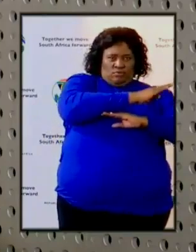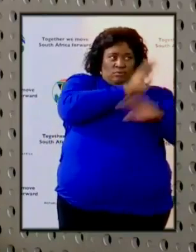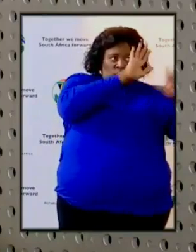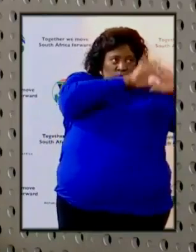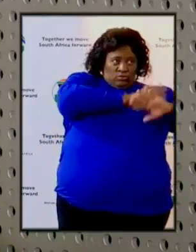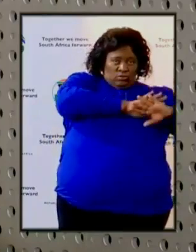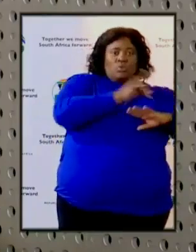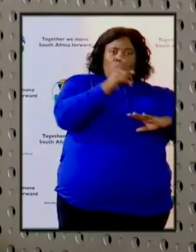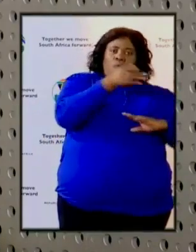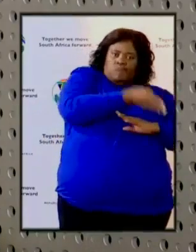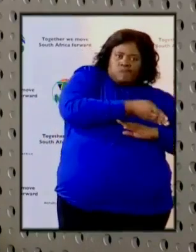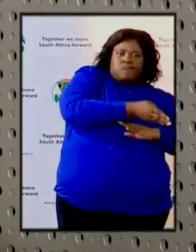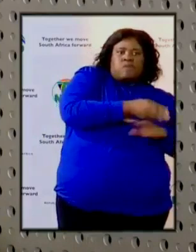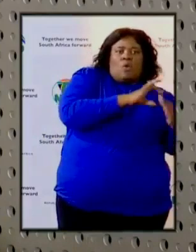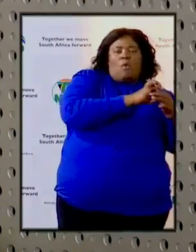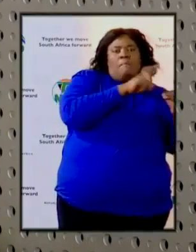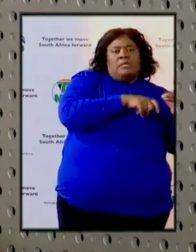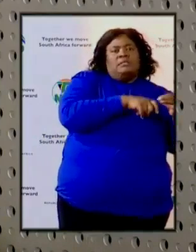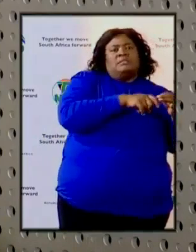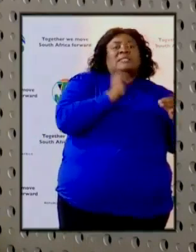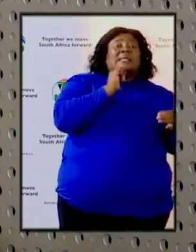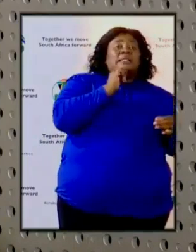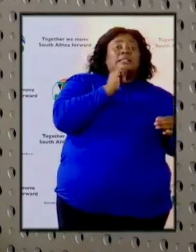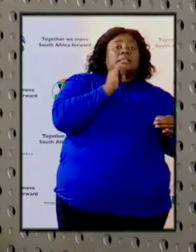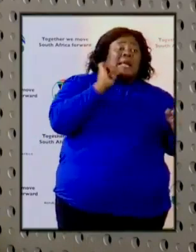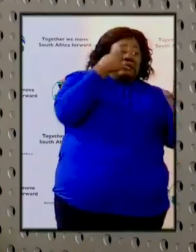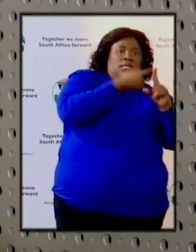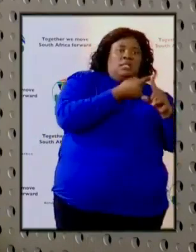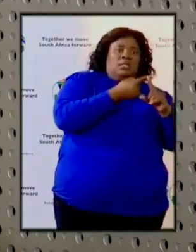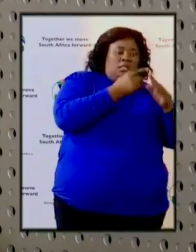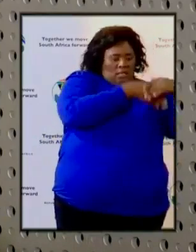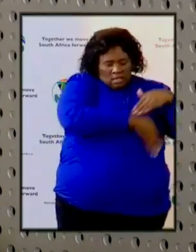ube sekhaya kuze kube ihora lesihlanu.